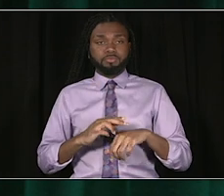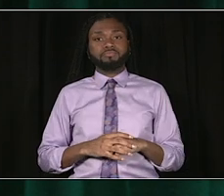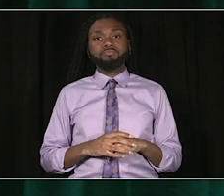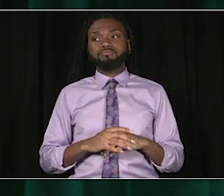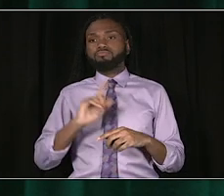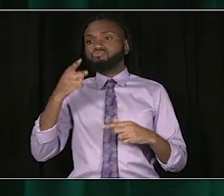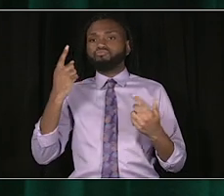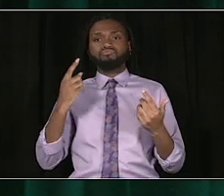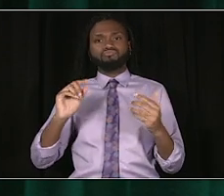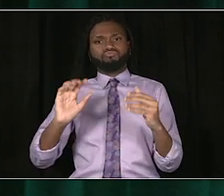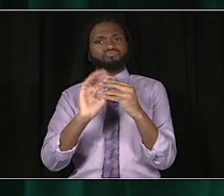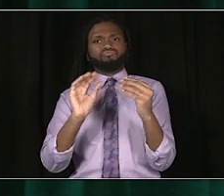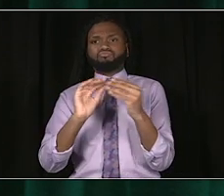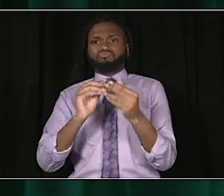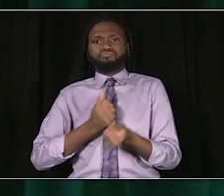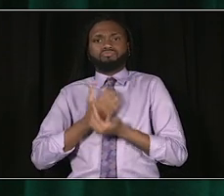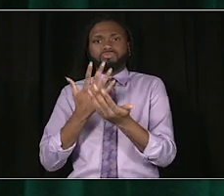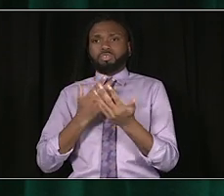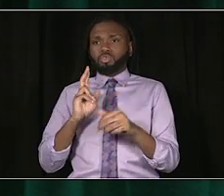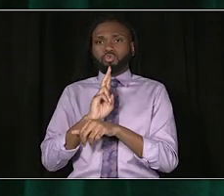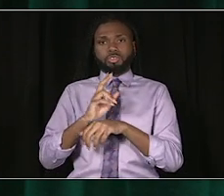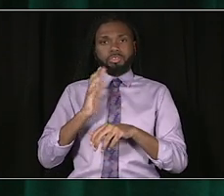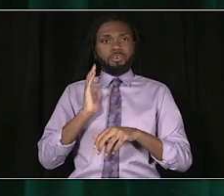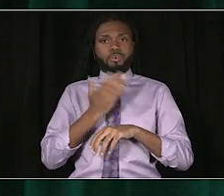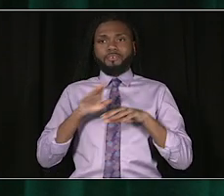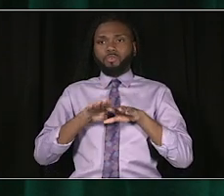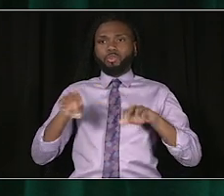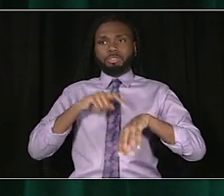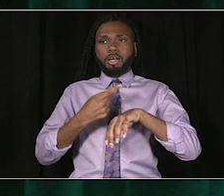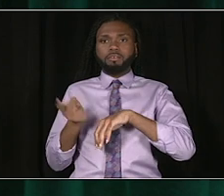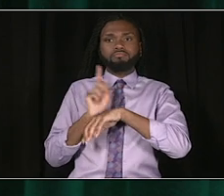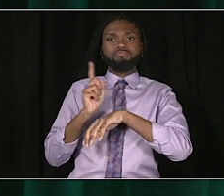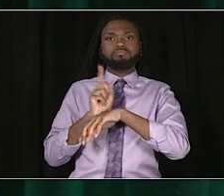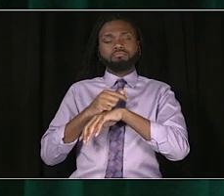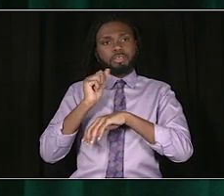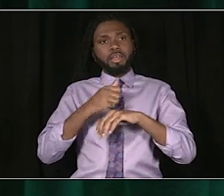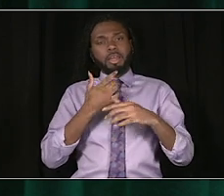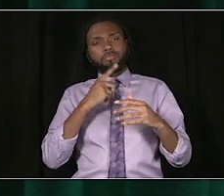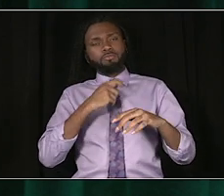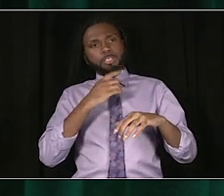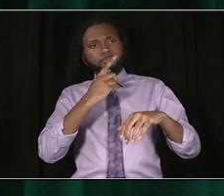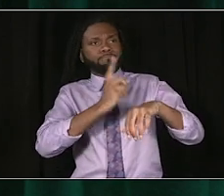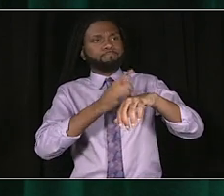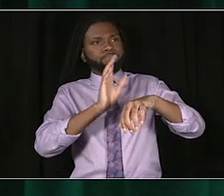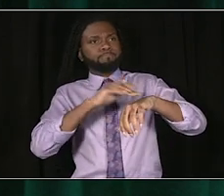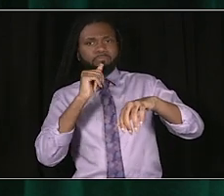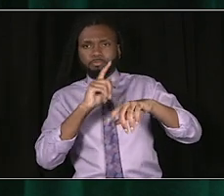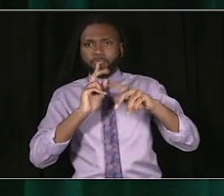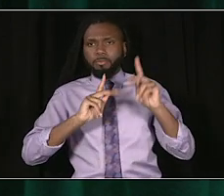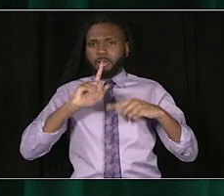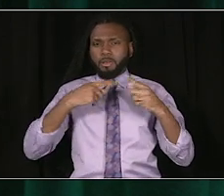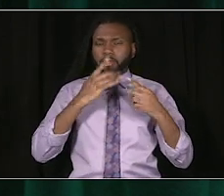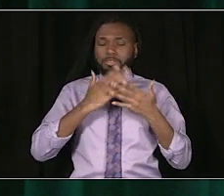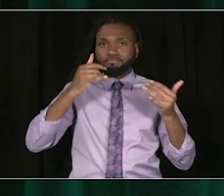just speaking out, using the floor time that we have to call people on nonsense, to call and check